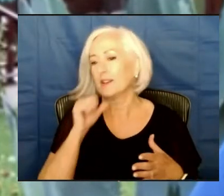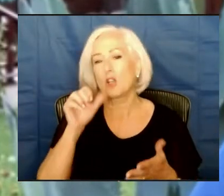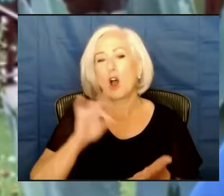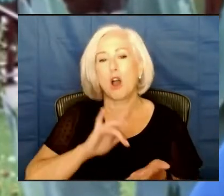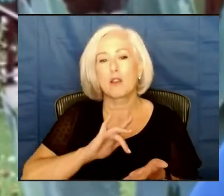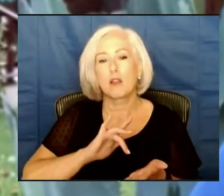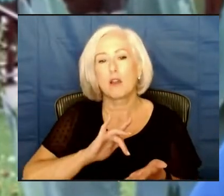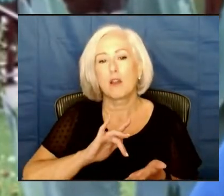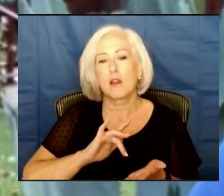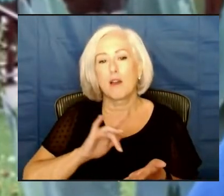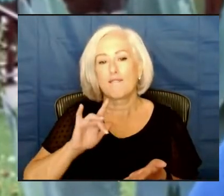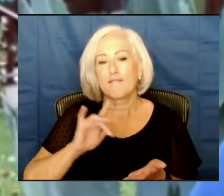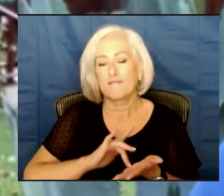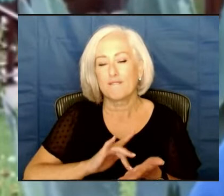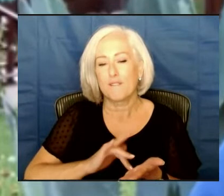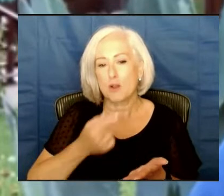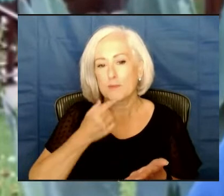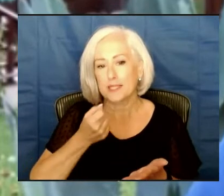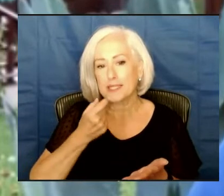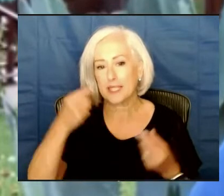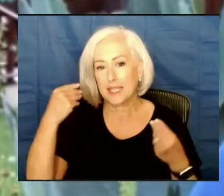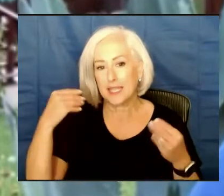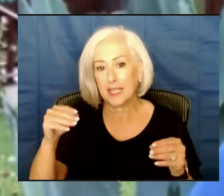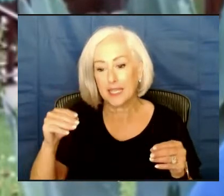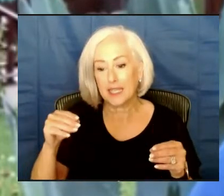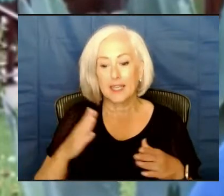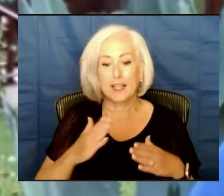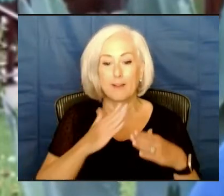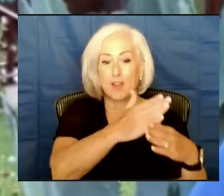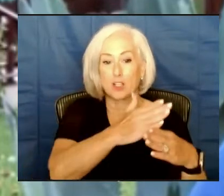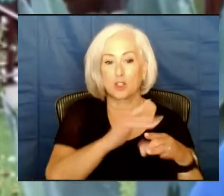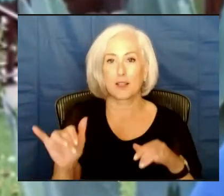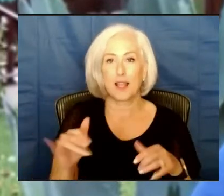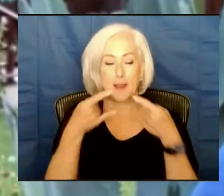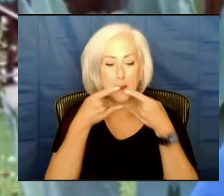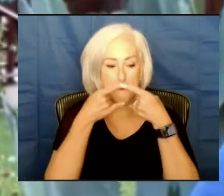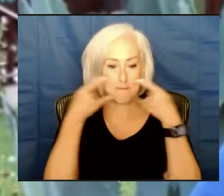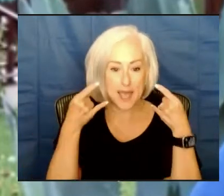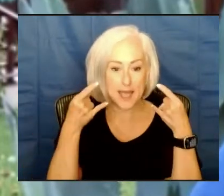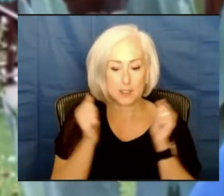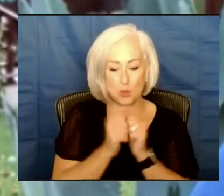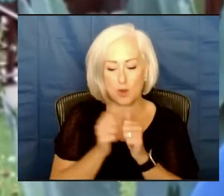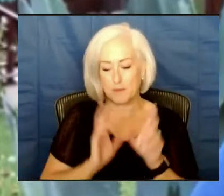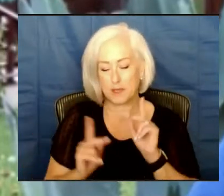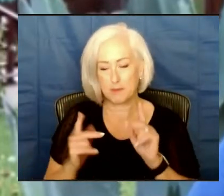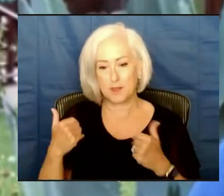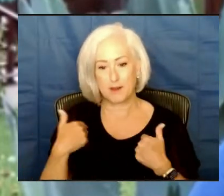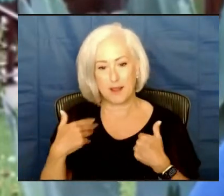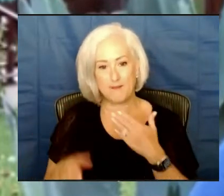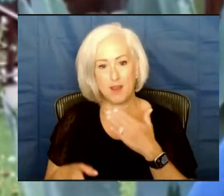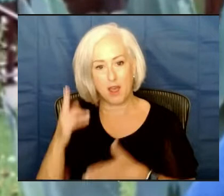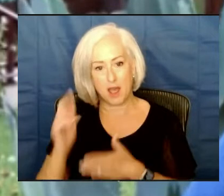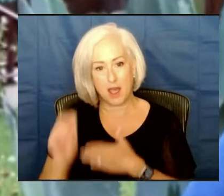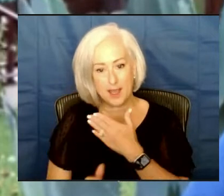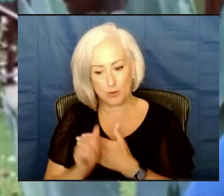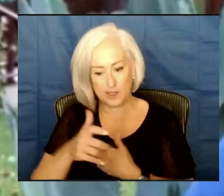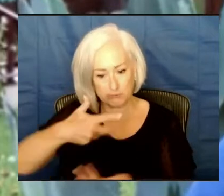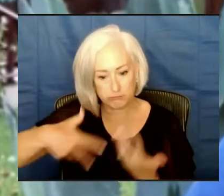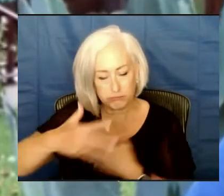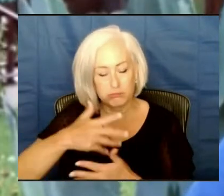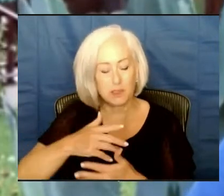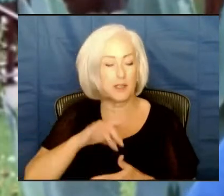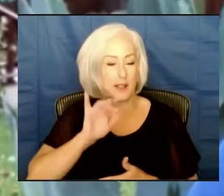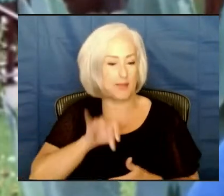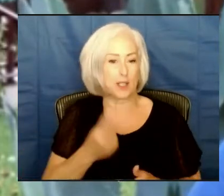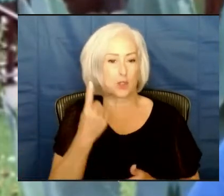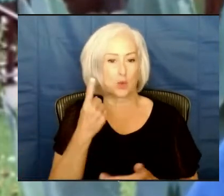interventions, wearing masks because they may be with people or with loved ones that are higher at risk. And I think this is one more way to help reduce